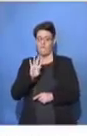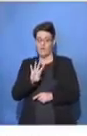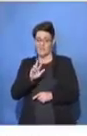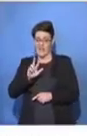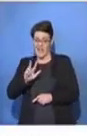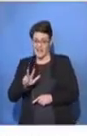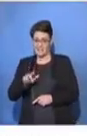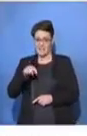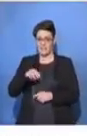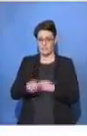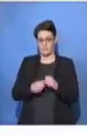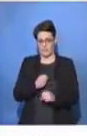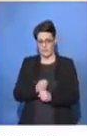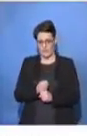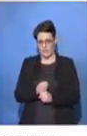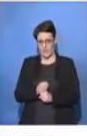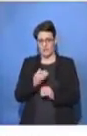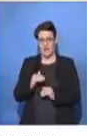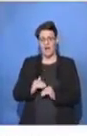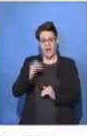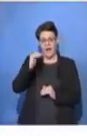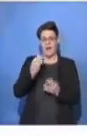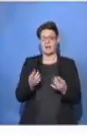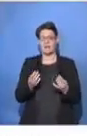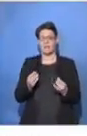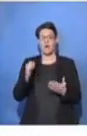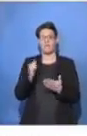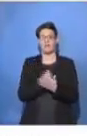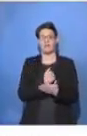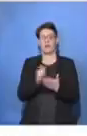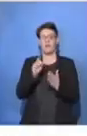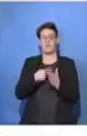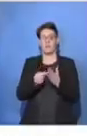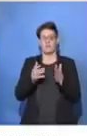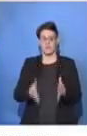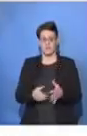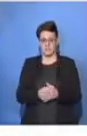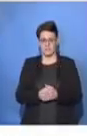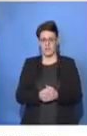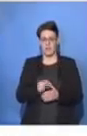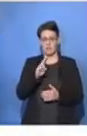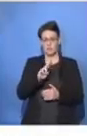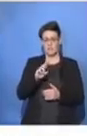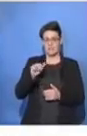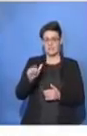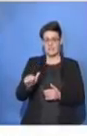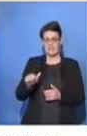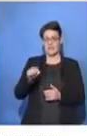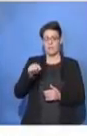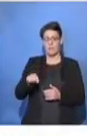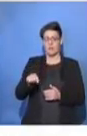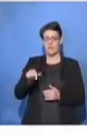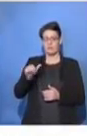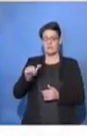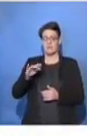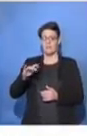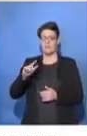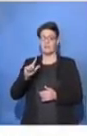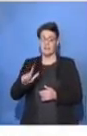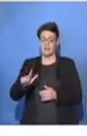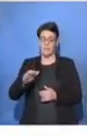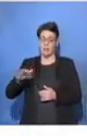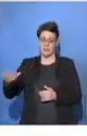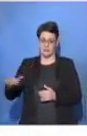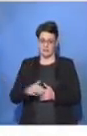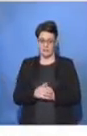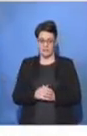year, and the high number of registered voters. There are 26.7 million.